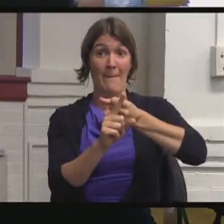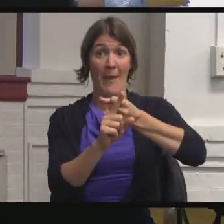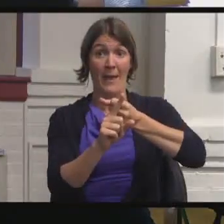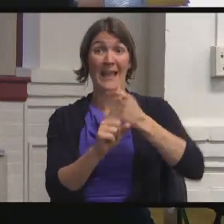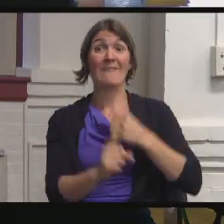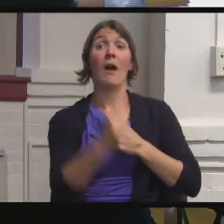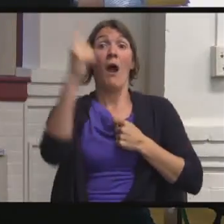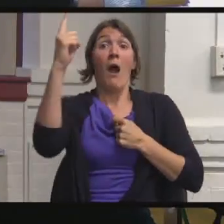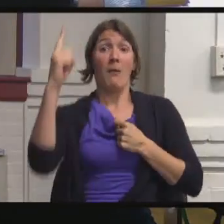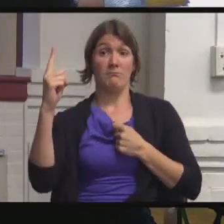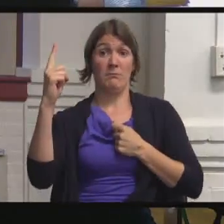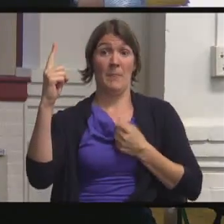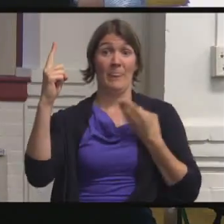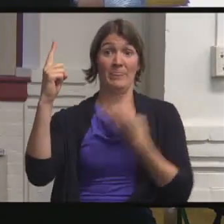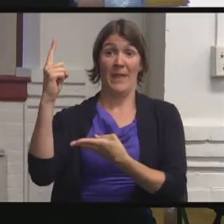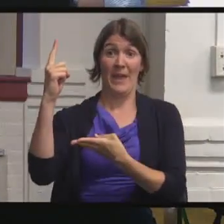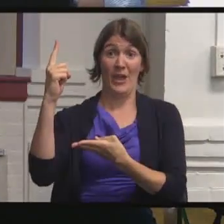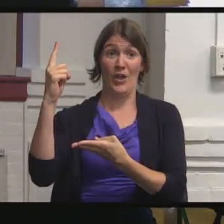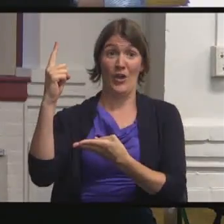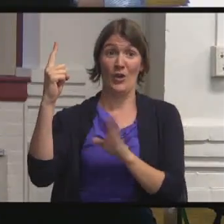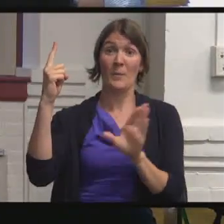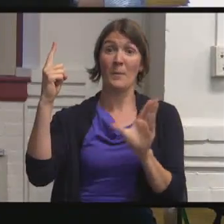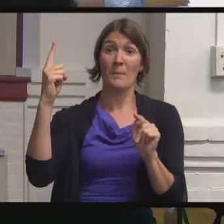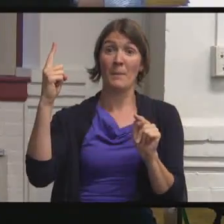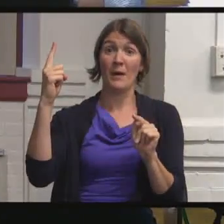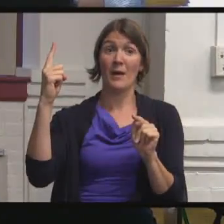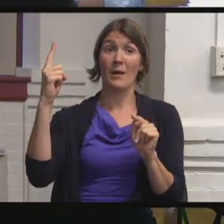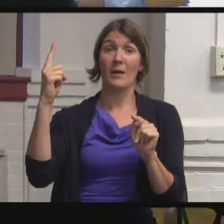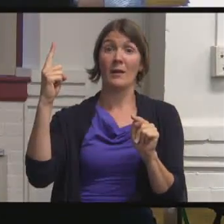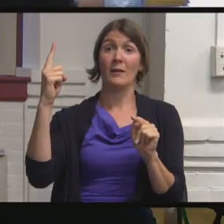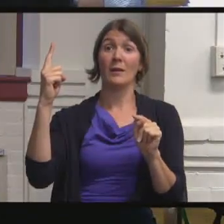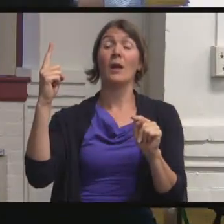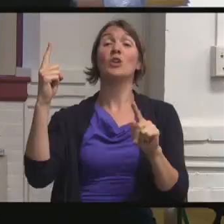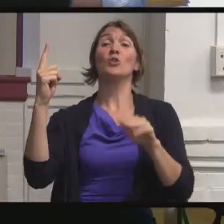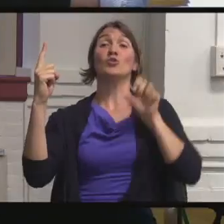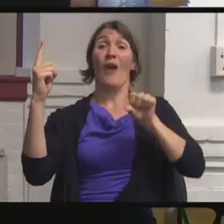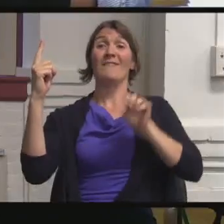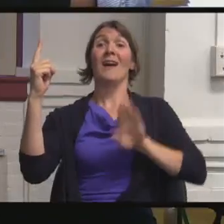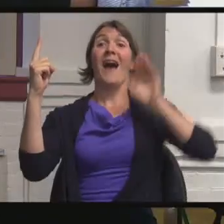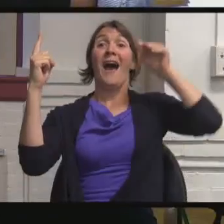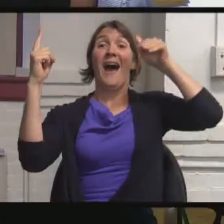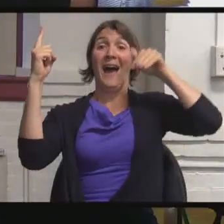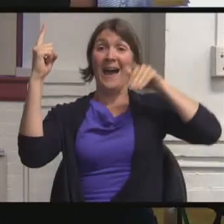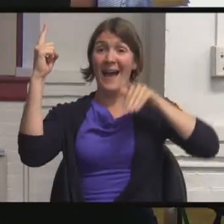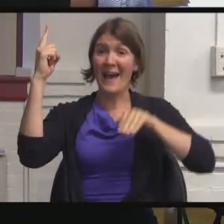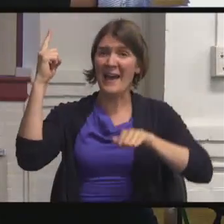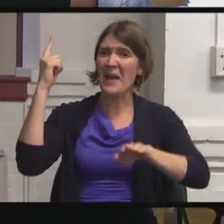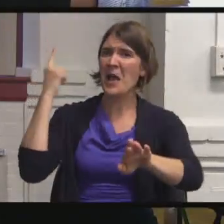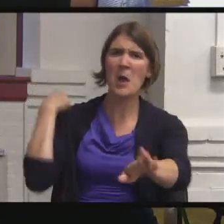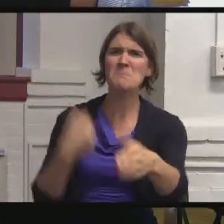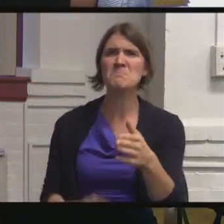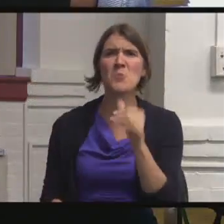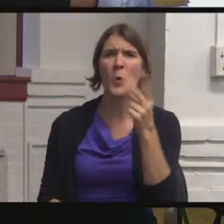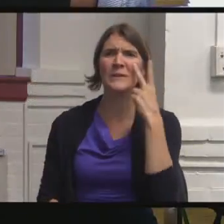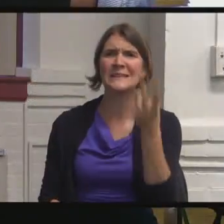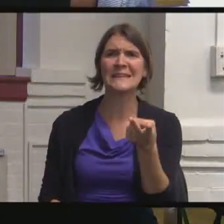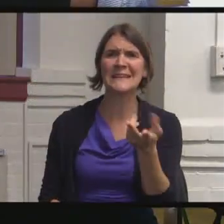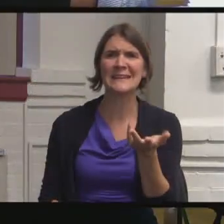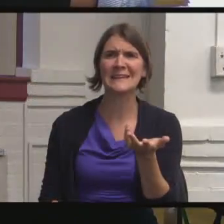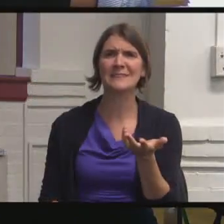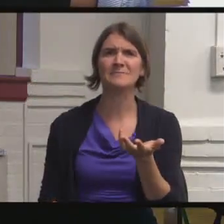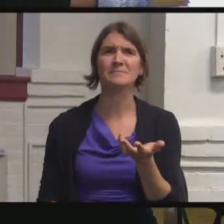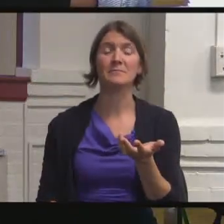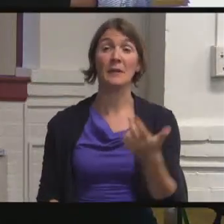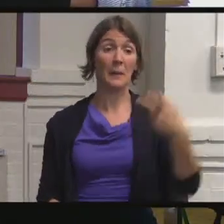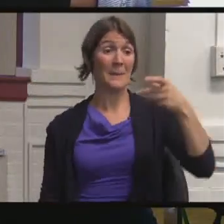that we were talking about will essentially disappear when you get to the bottom of the bridge. And I'm inclined to say, and I think we can show at the Public Service